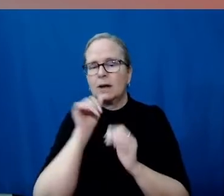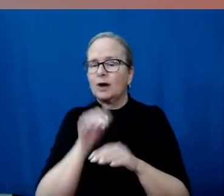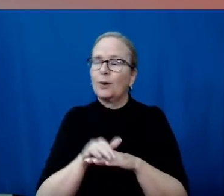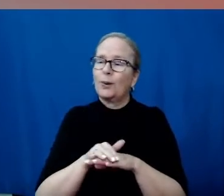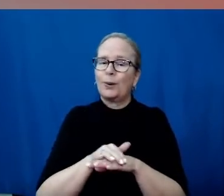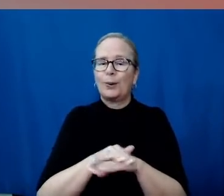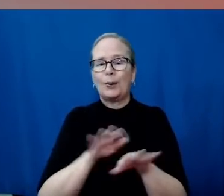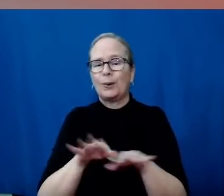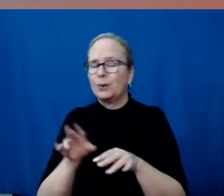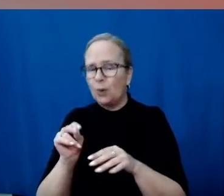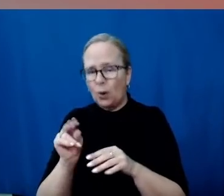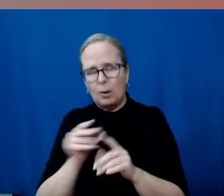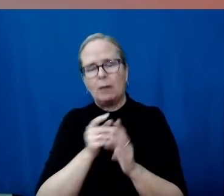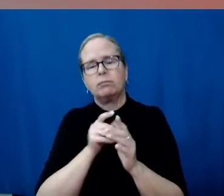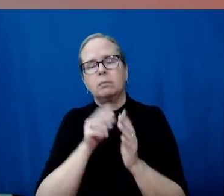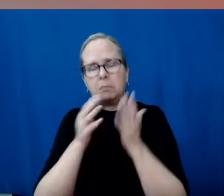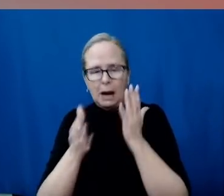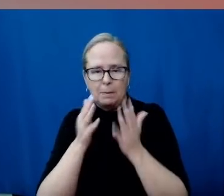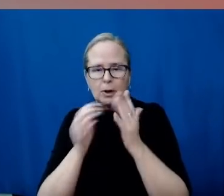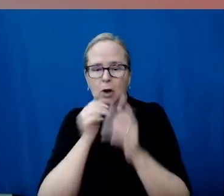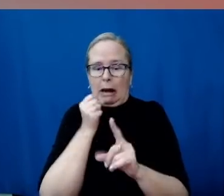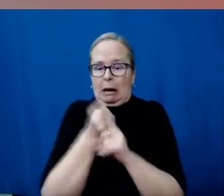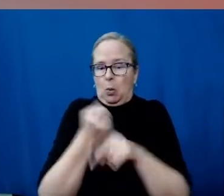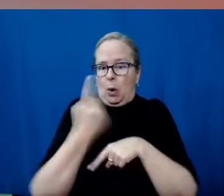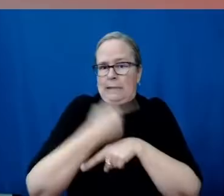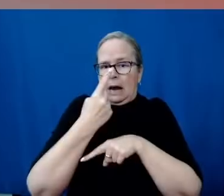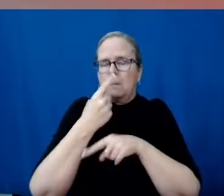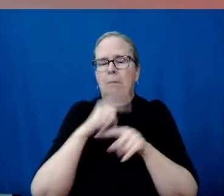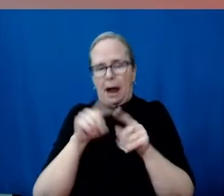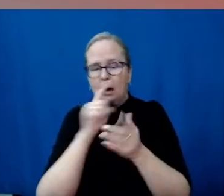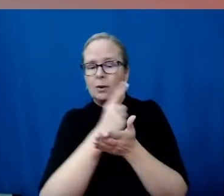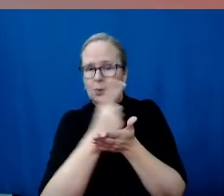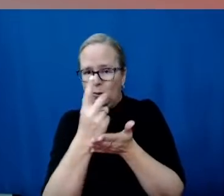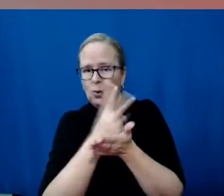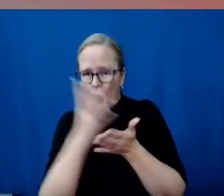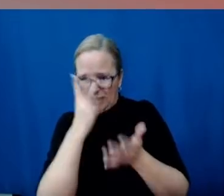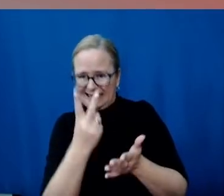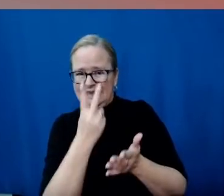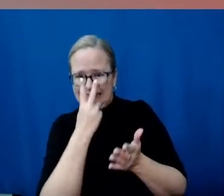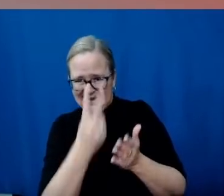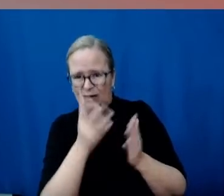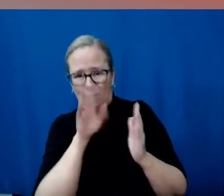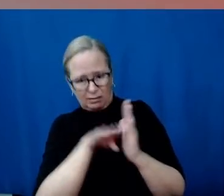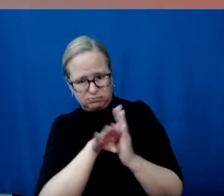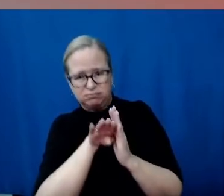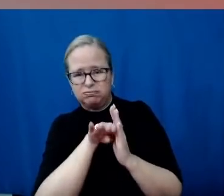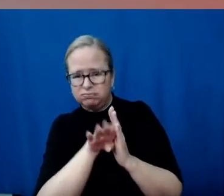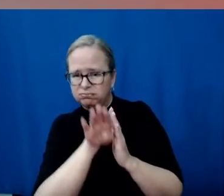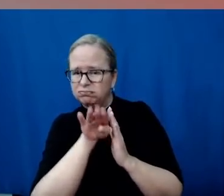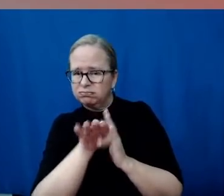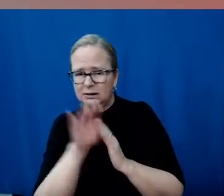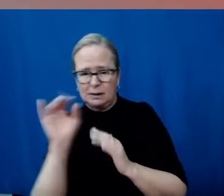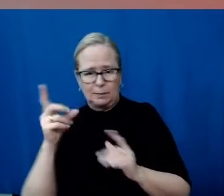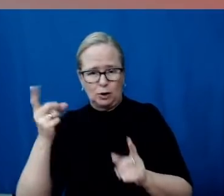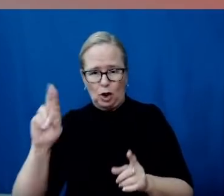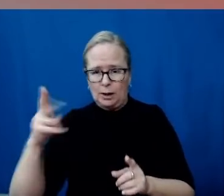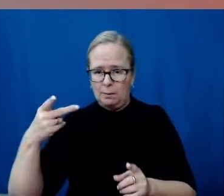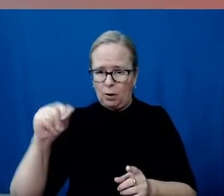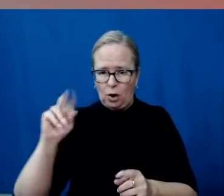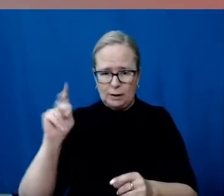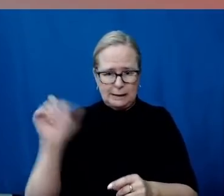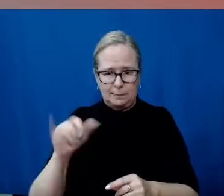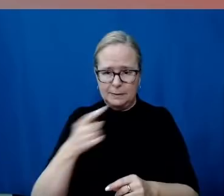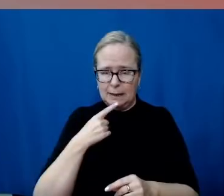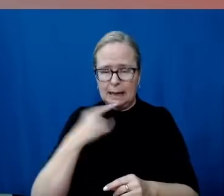1 week or 2 weeks. And also what Dr. Park said, exactly that if it's a signal for people, if